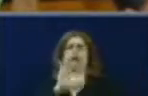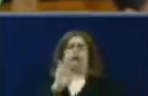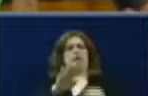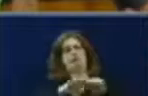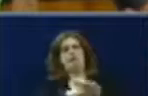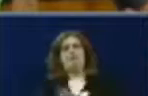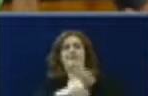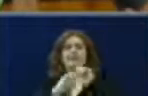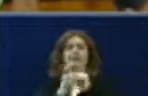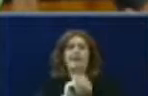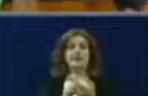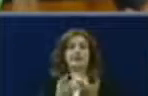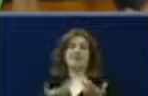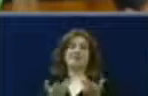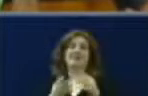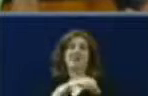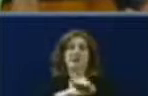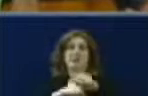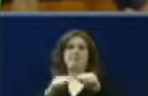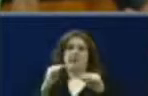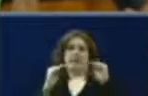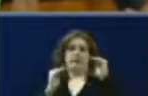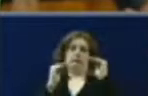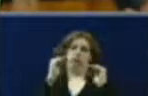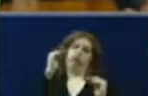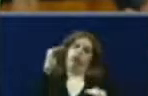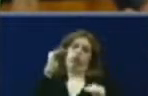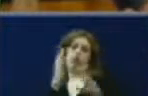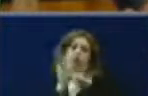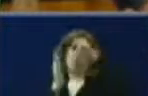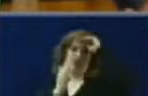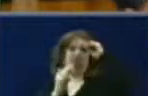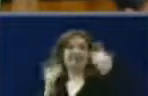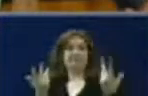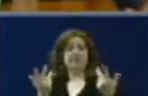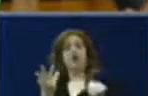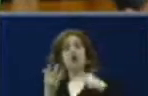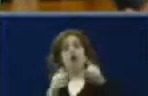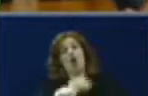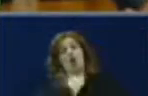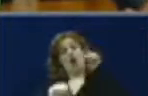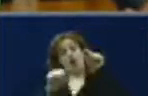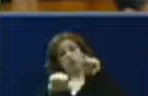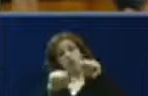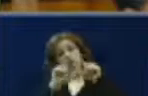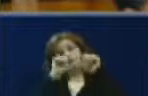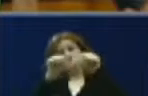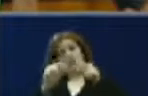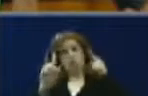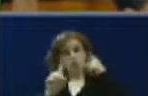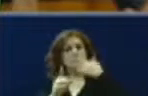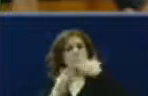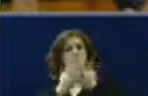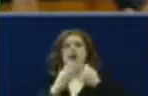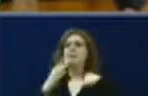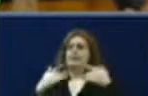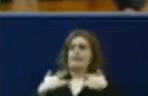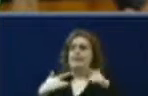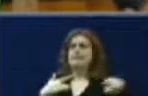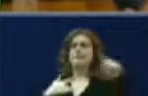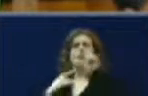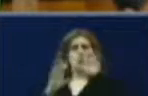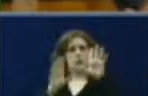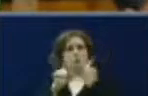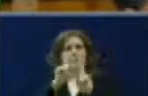changes. This can propagate learning gaps. Long-term goals are great, but a sense of urgency and collaboration with the folks in the trenches is